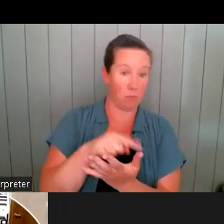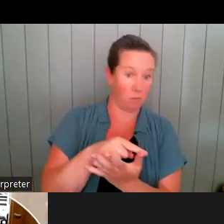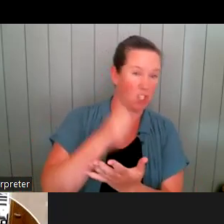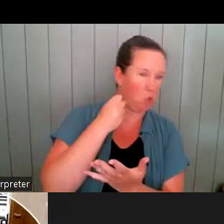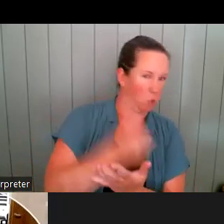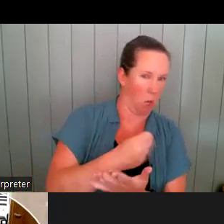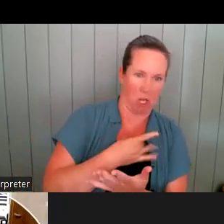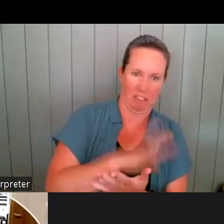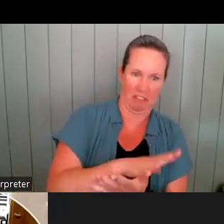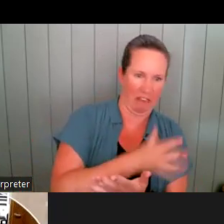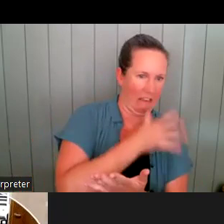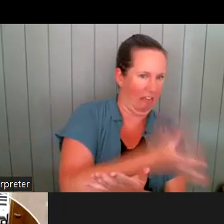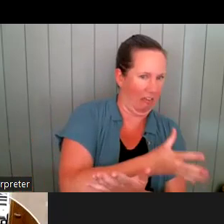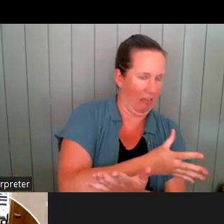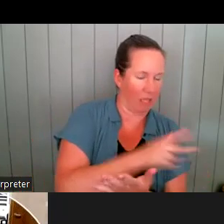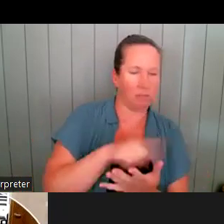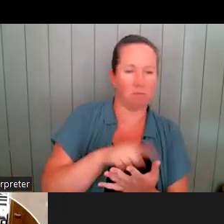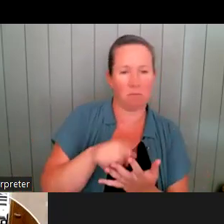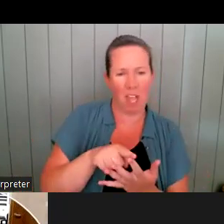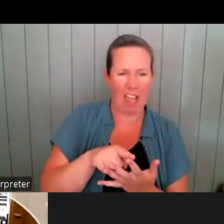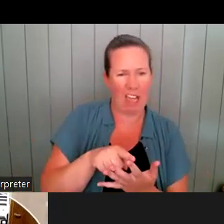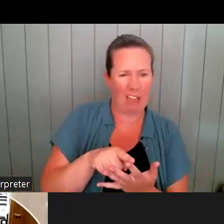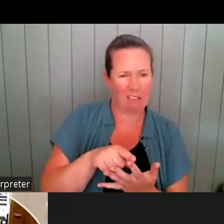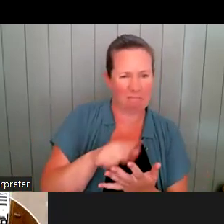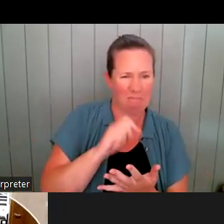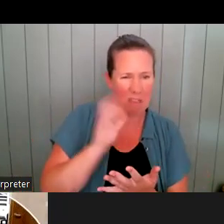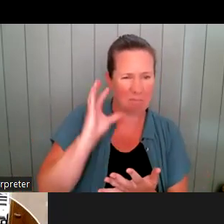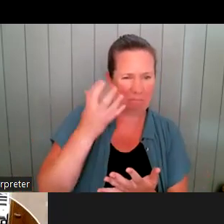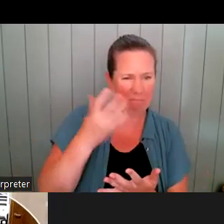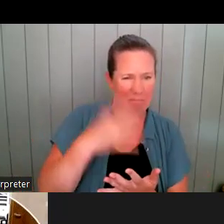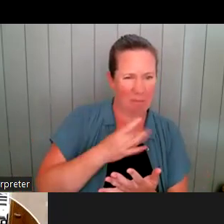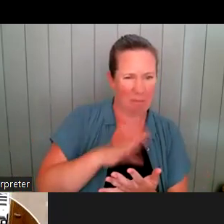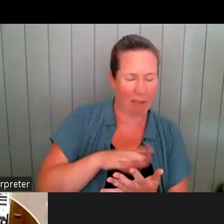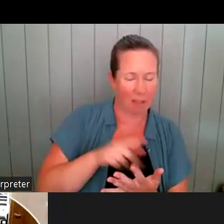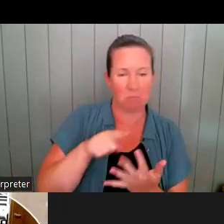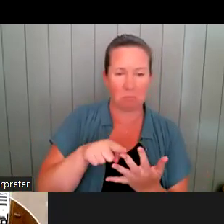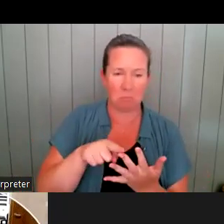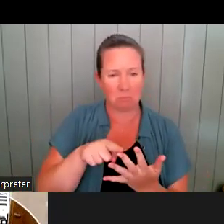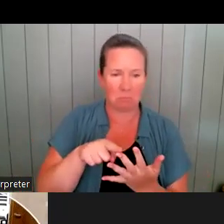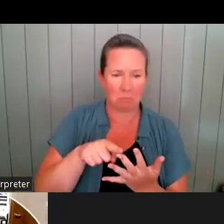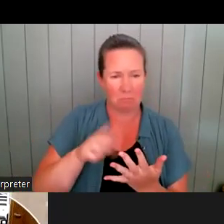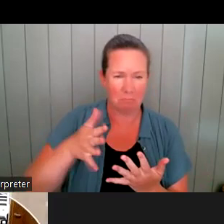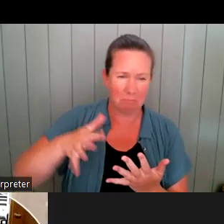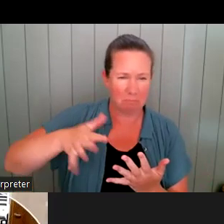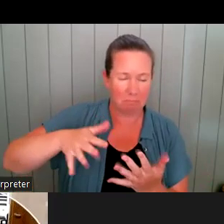you're not sure, so you choose unsure, something you like, or something you strongly